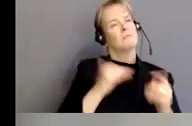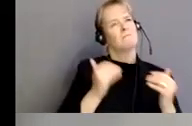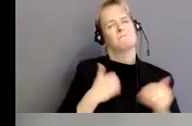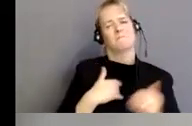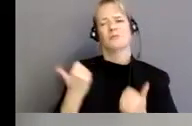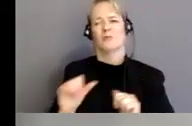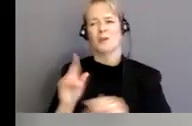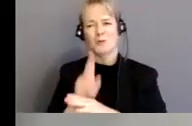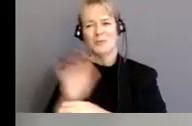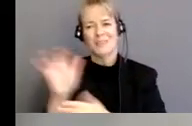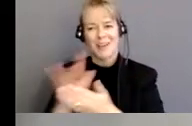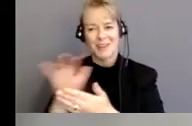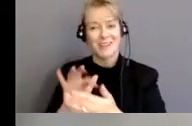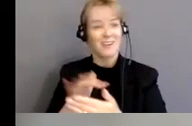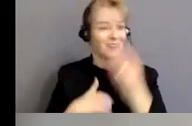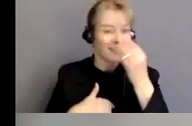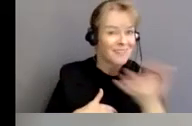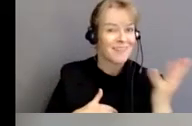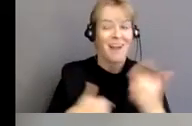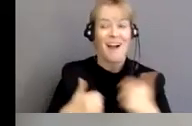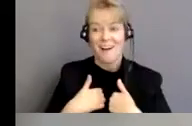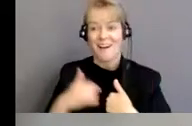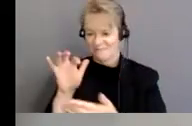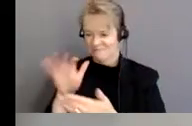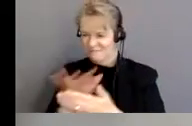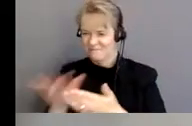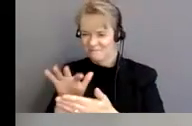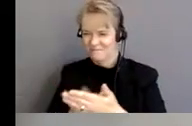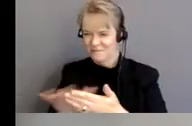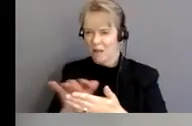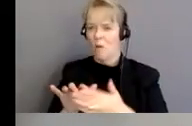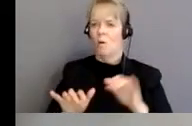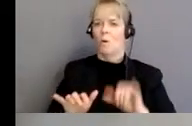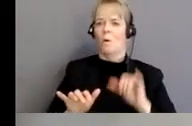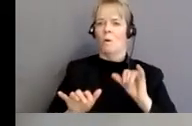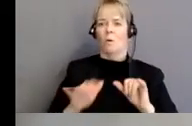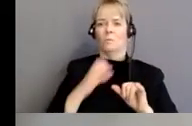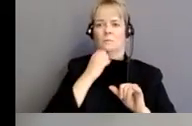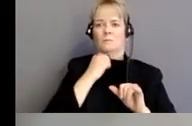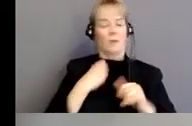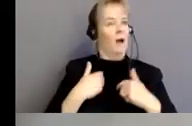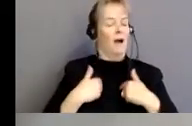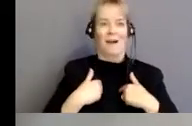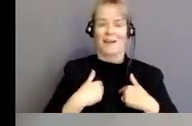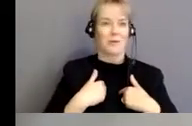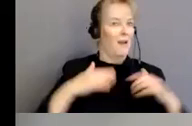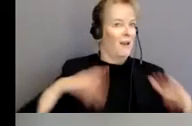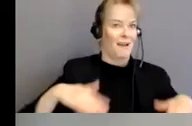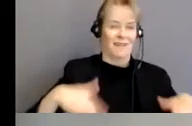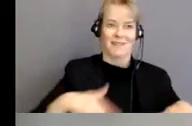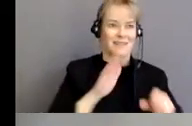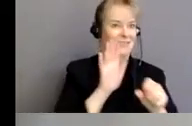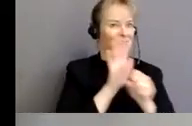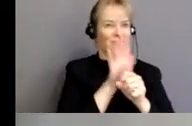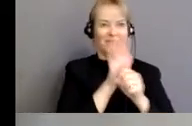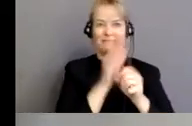realized I wasn't saving as much as I needed for my emergency fund. So there are tools out there that can help you, you